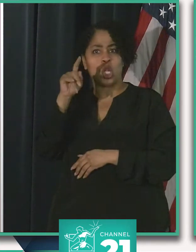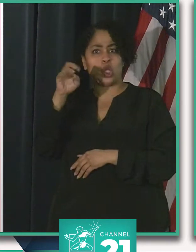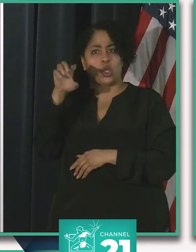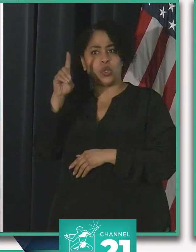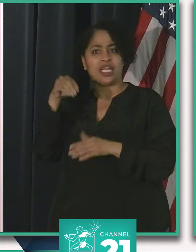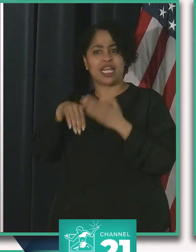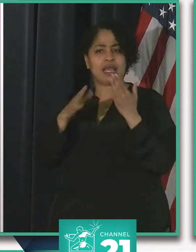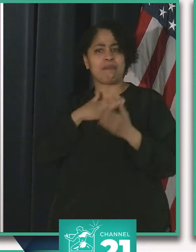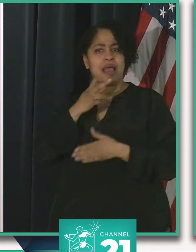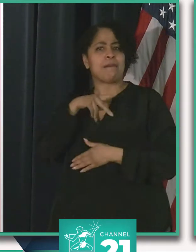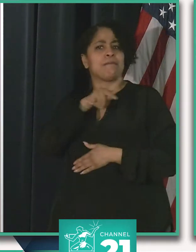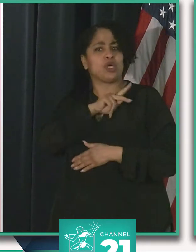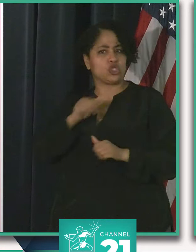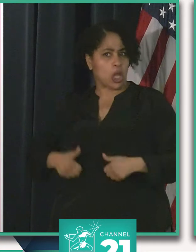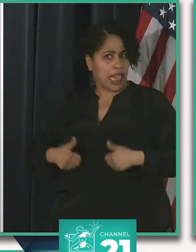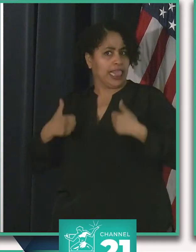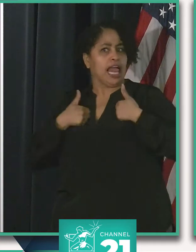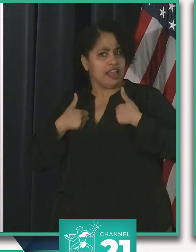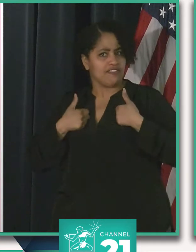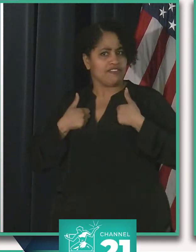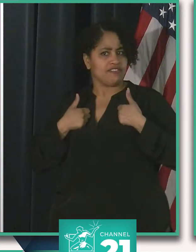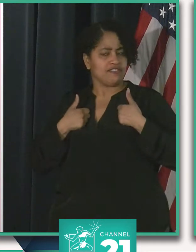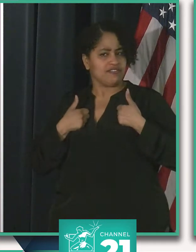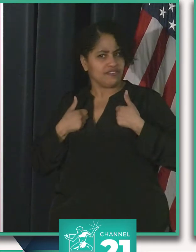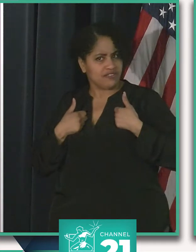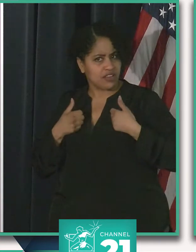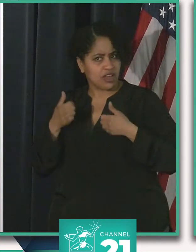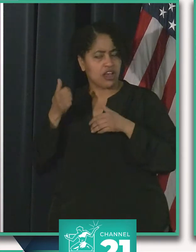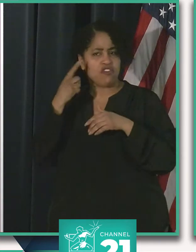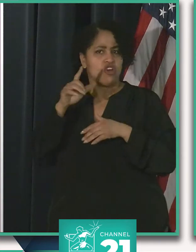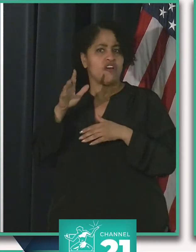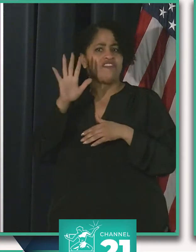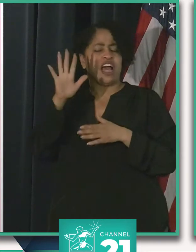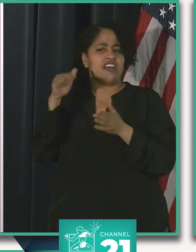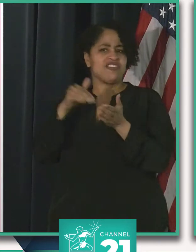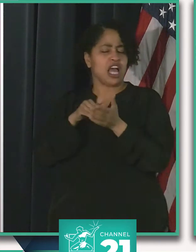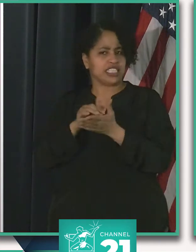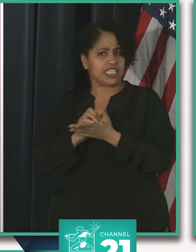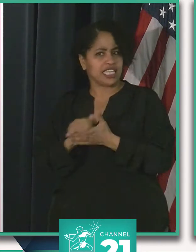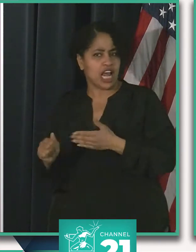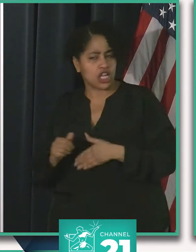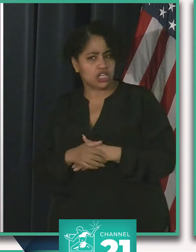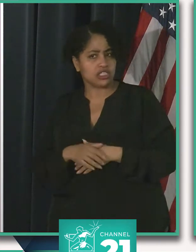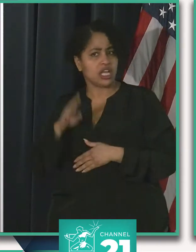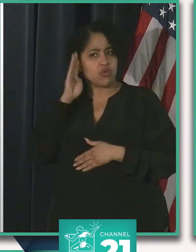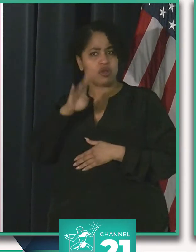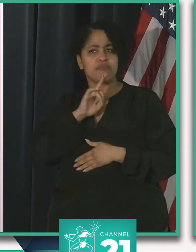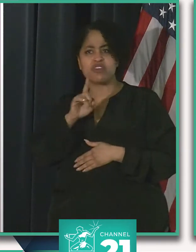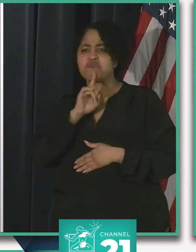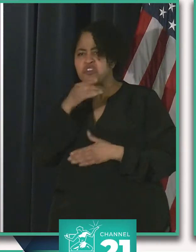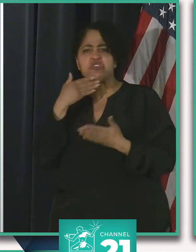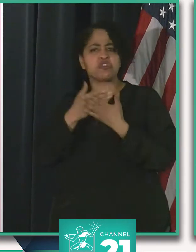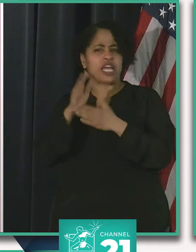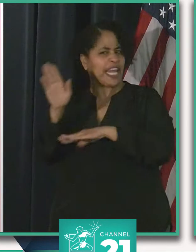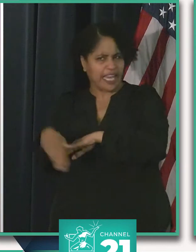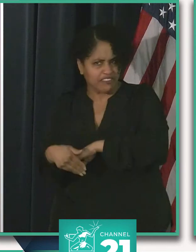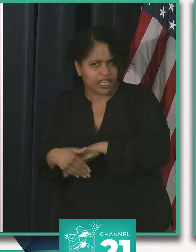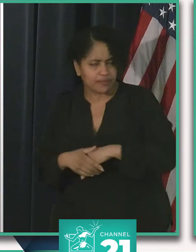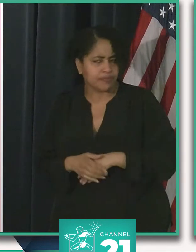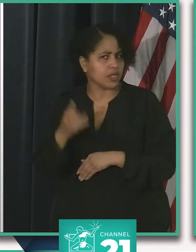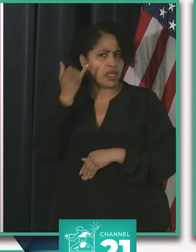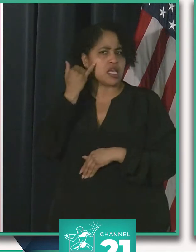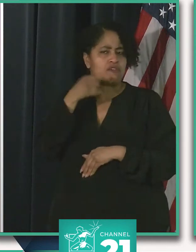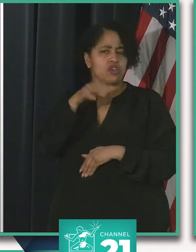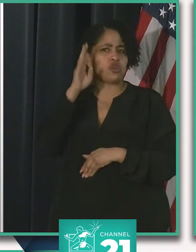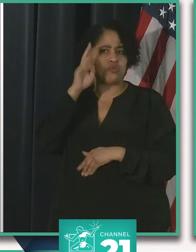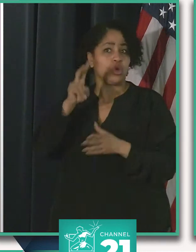my personal life out of $5,000. It would be a good evening if you